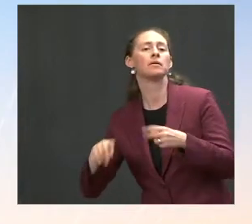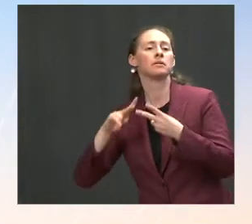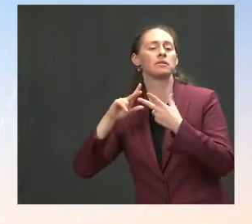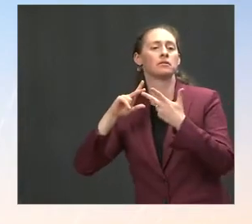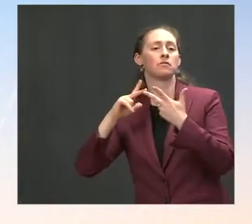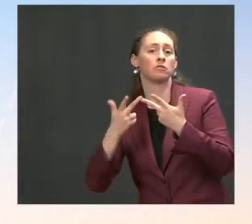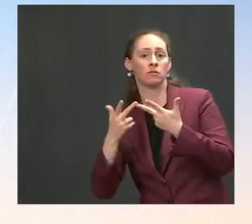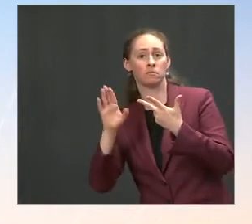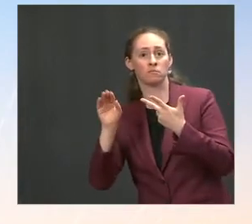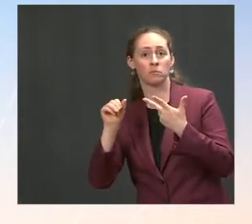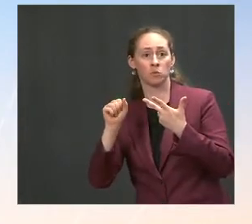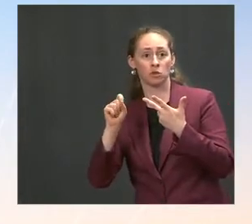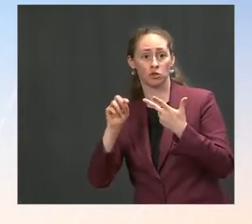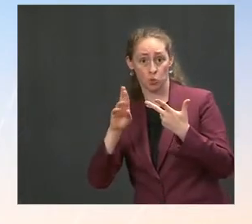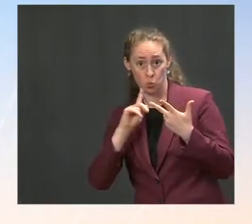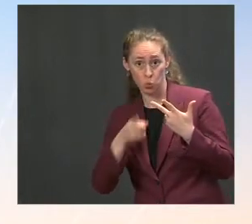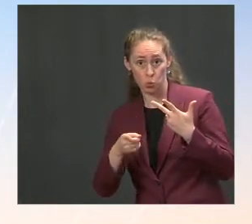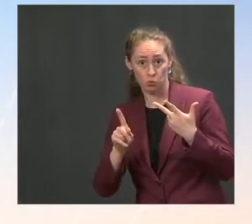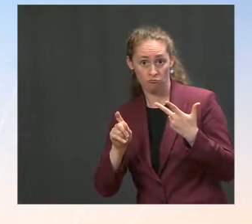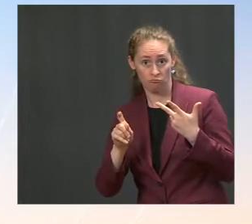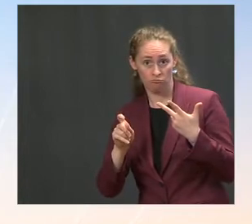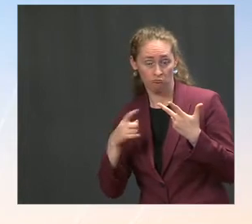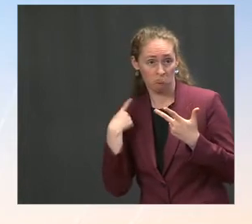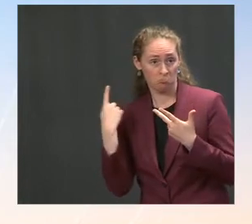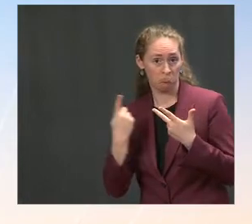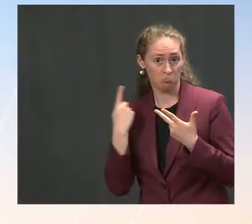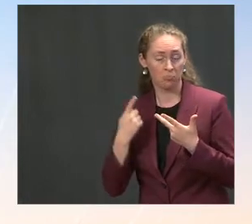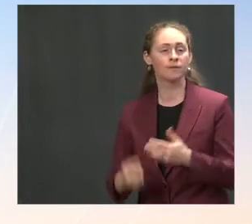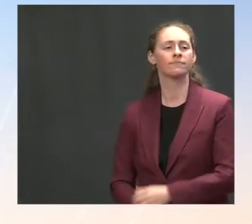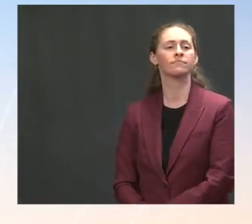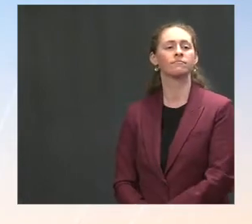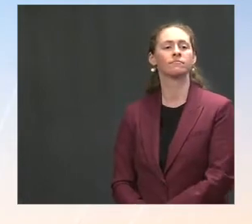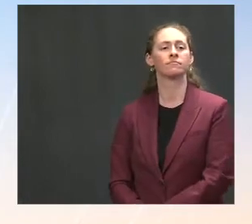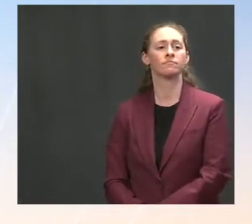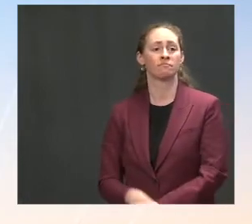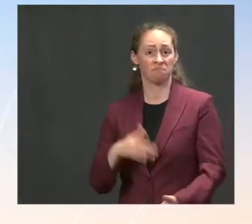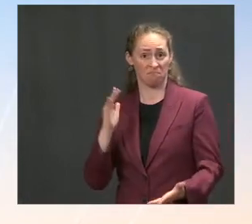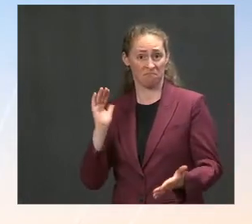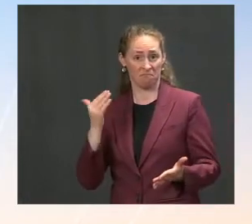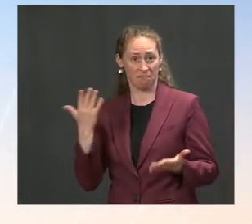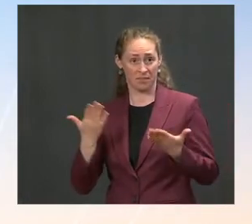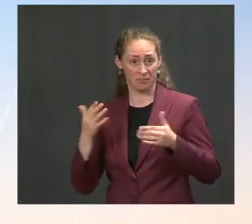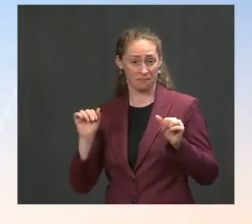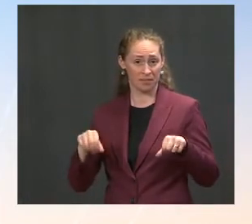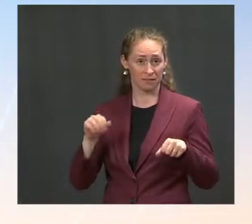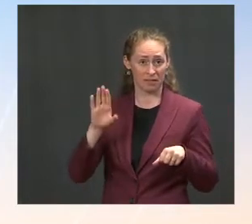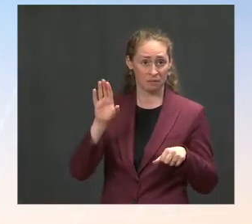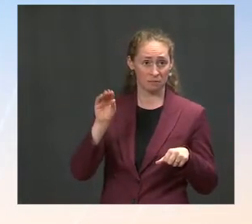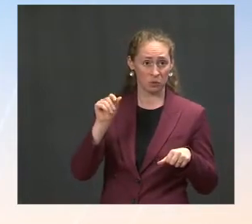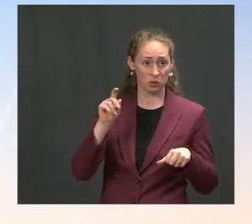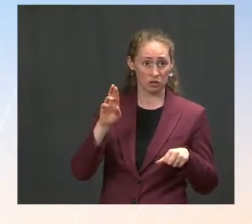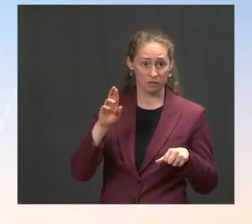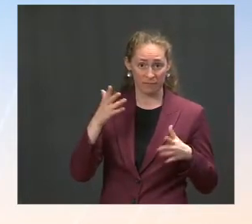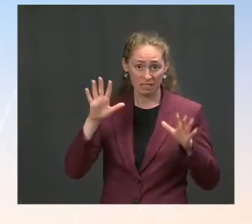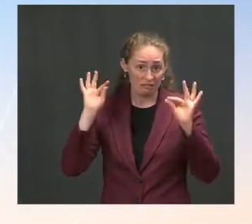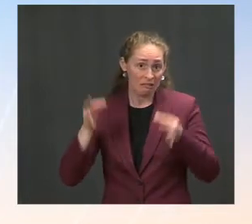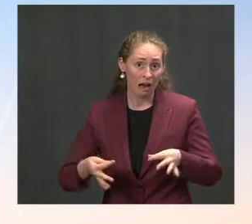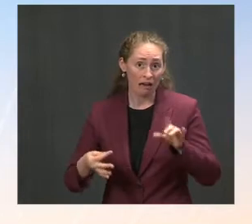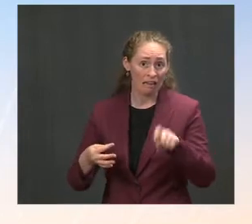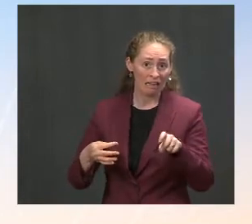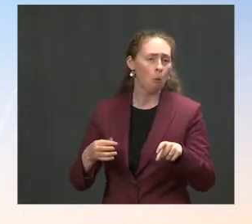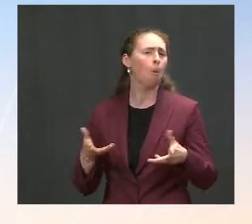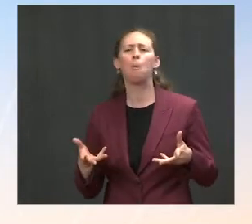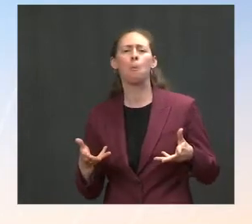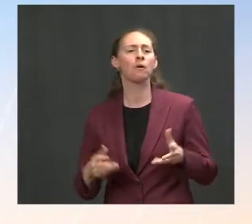you say whether the thinking about the need for booster shots is crystallized within the administration? First, HHS has